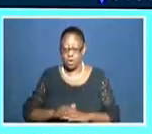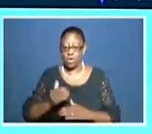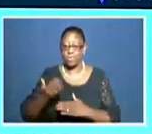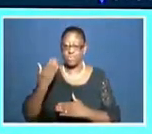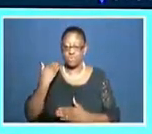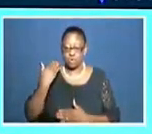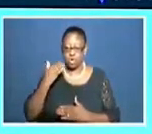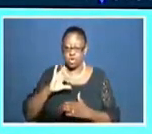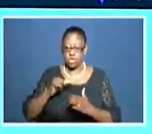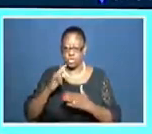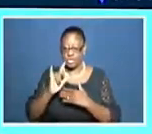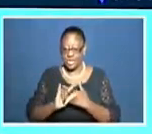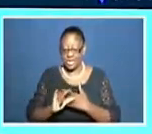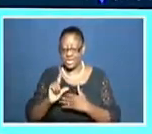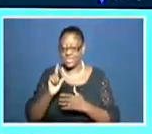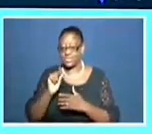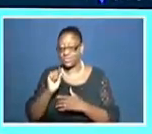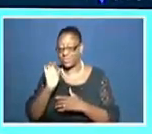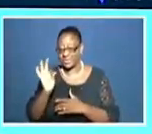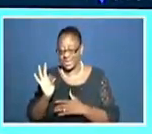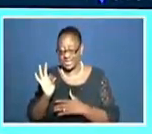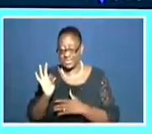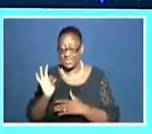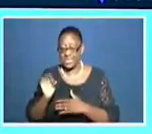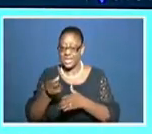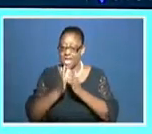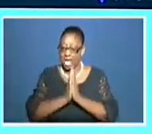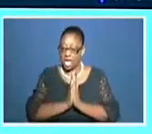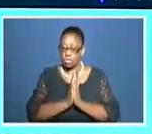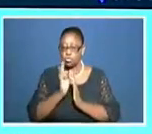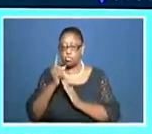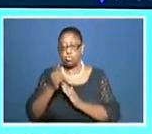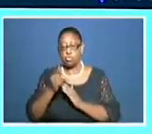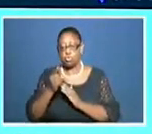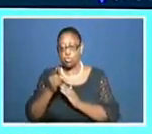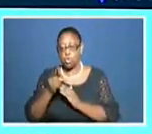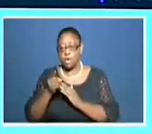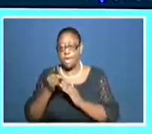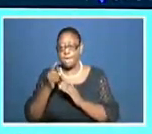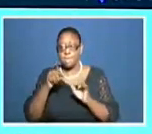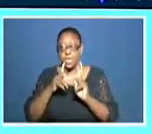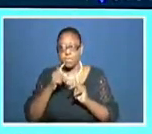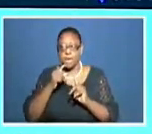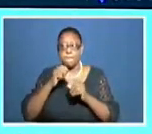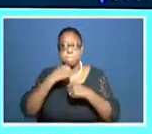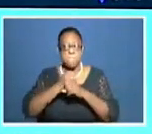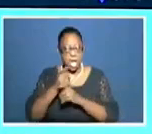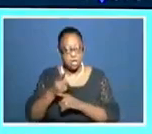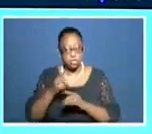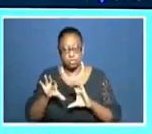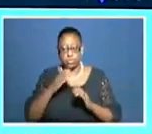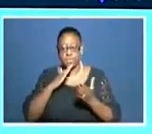29th. When asked if she was forced, coerced, or made any promise to enter the plea deal,